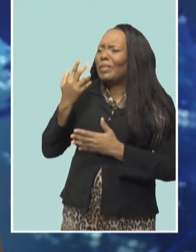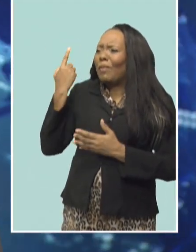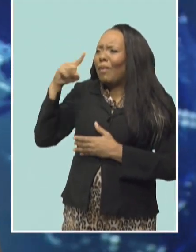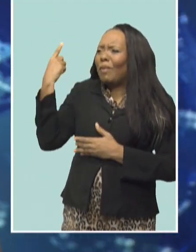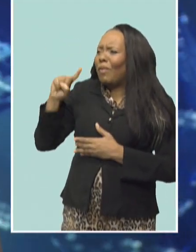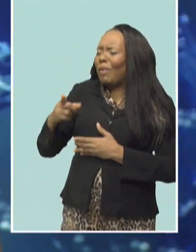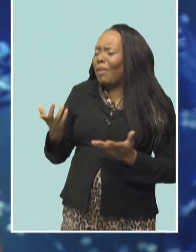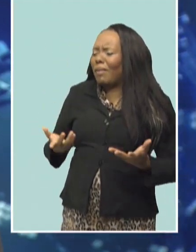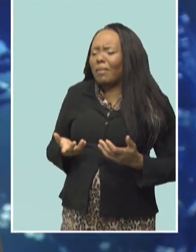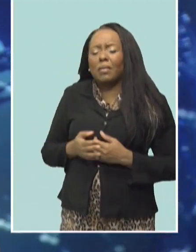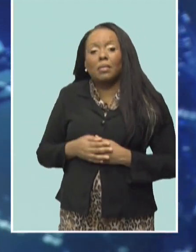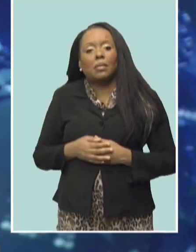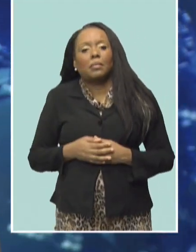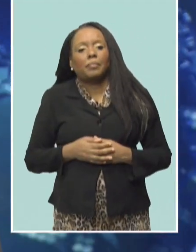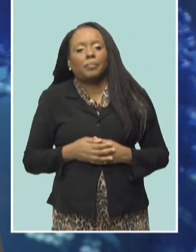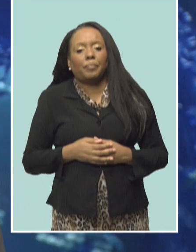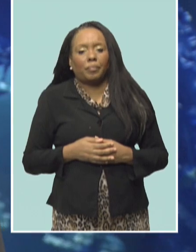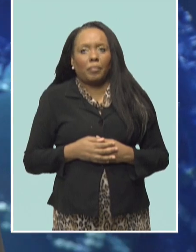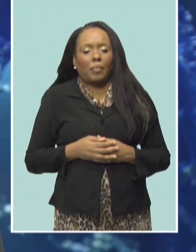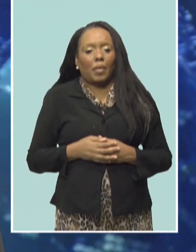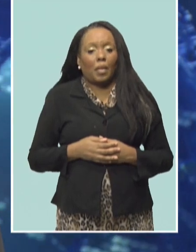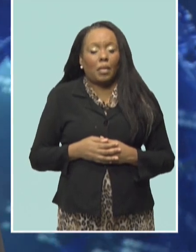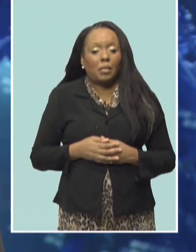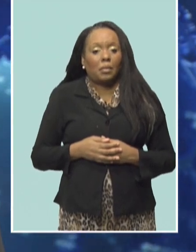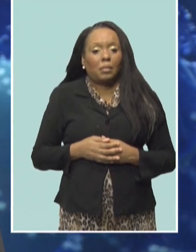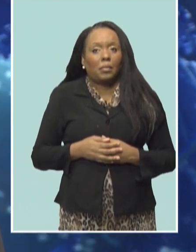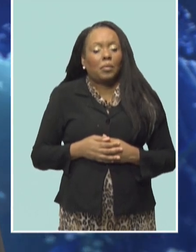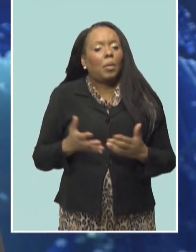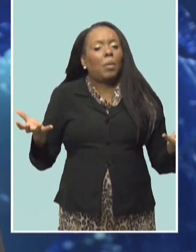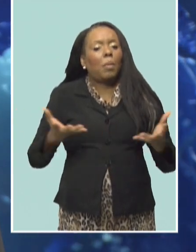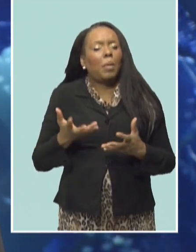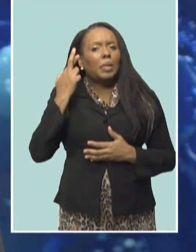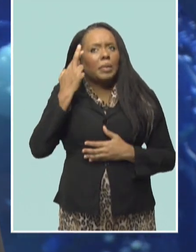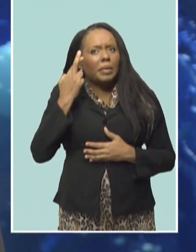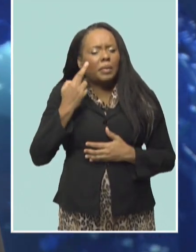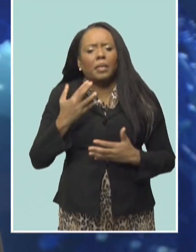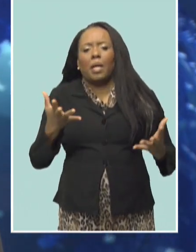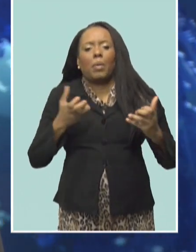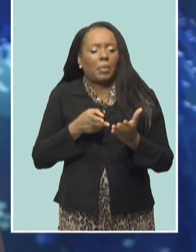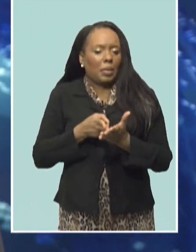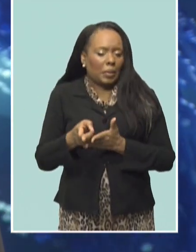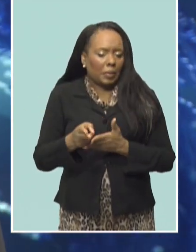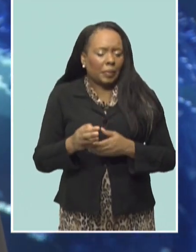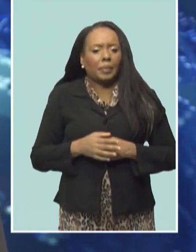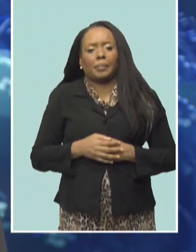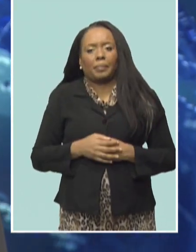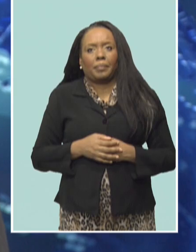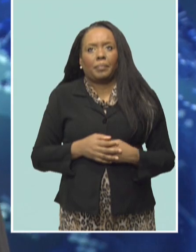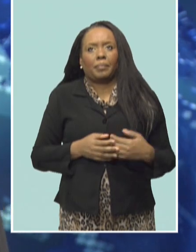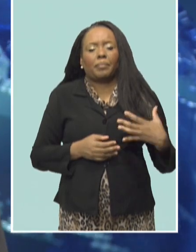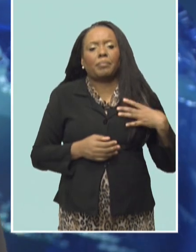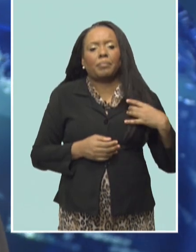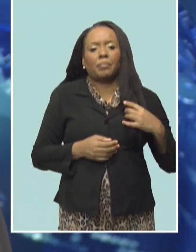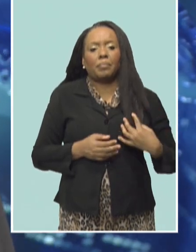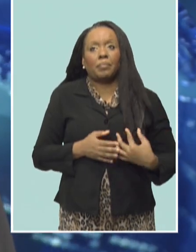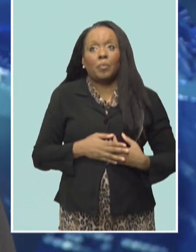if you talk about purpose, and I want to be very frank here when we talk about it,